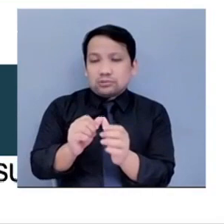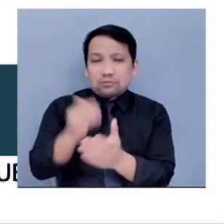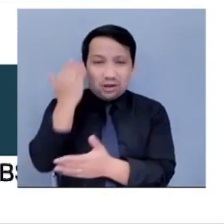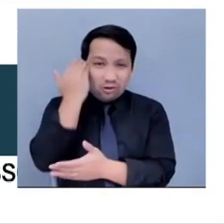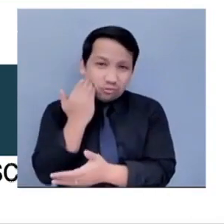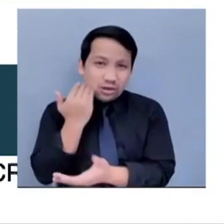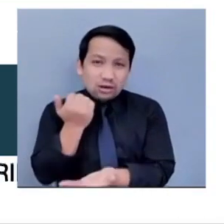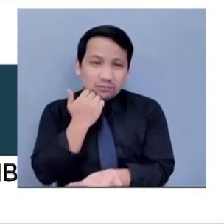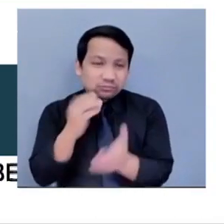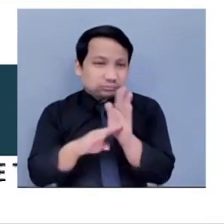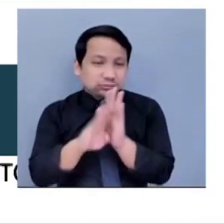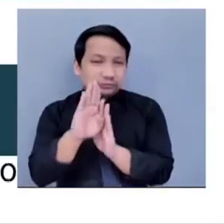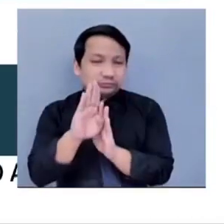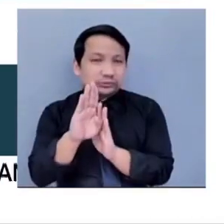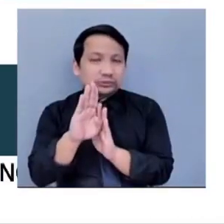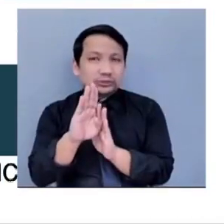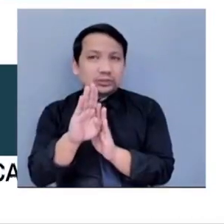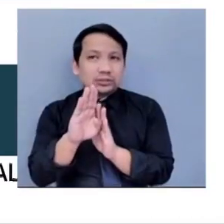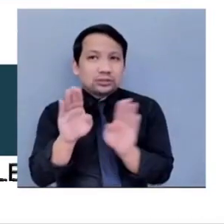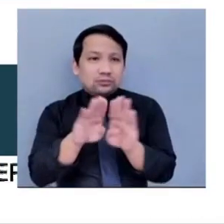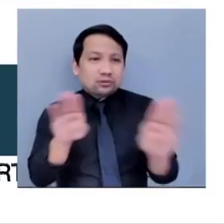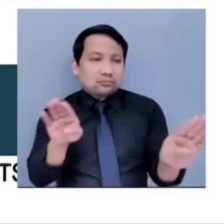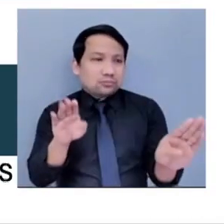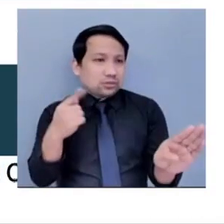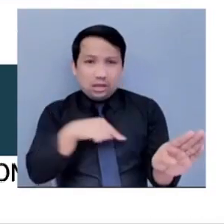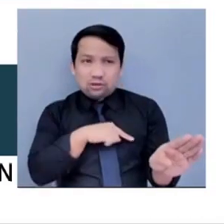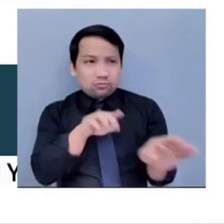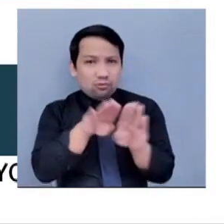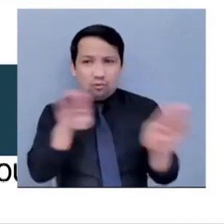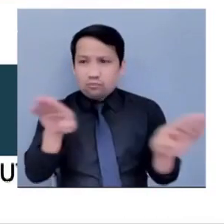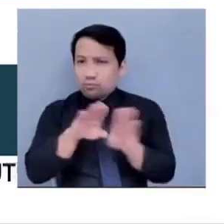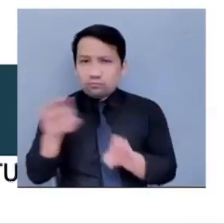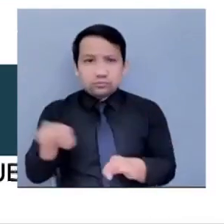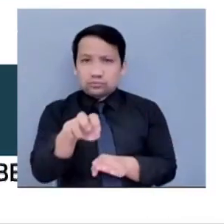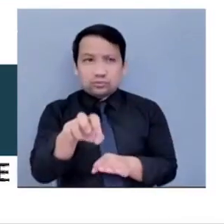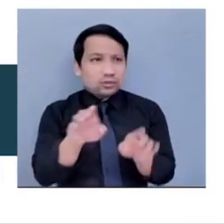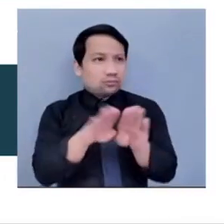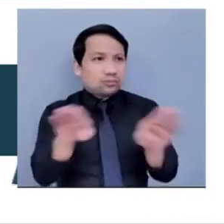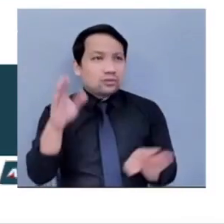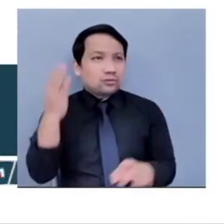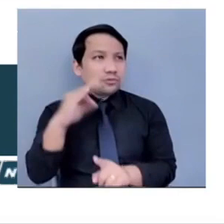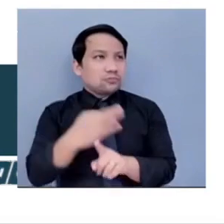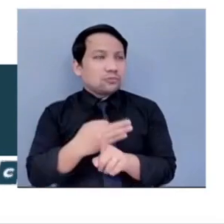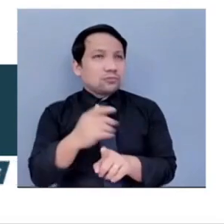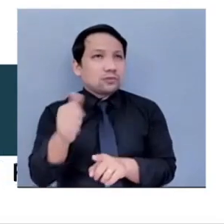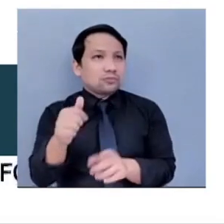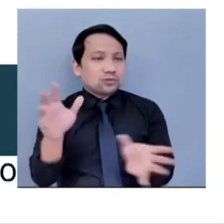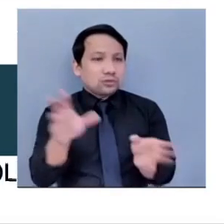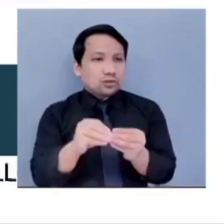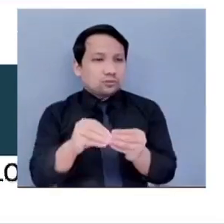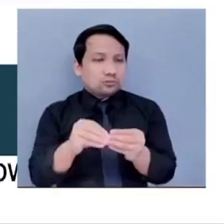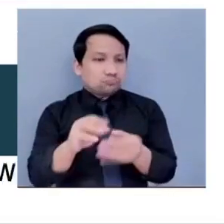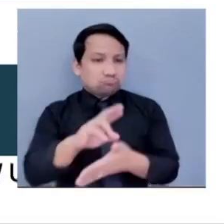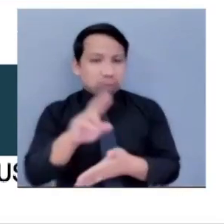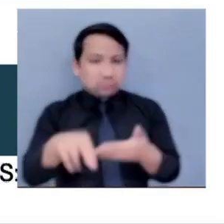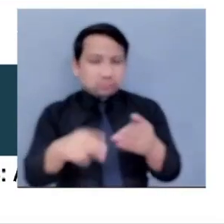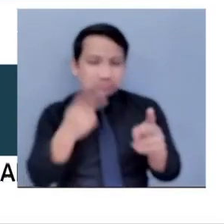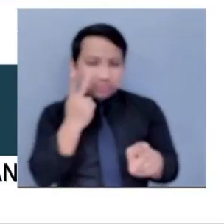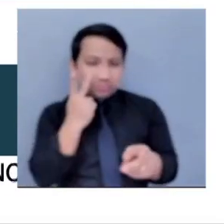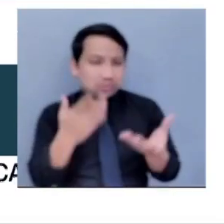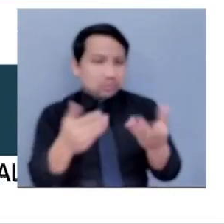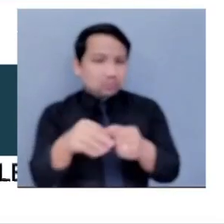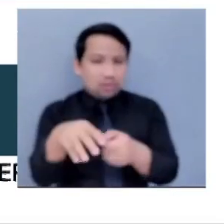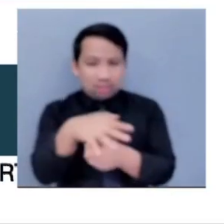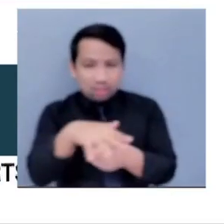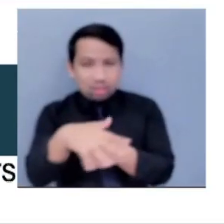for, they have reopened already, like foreign tourism since February 10. And they're delivering results already. And as well as local tourism,